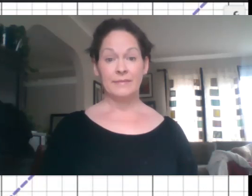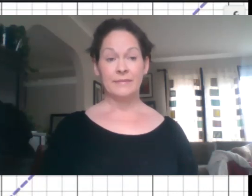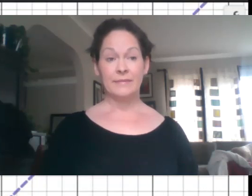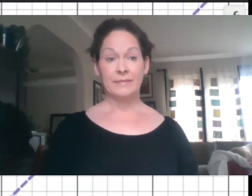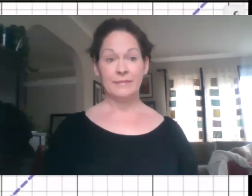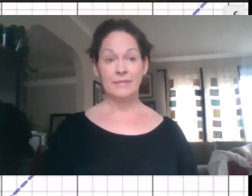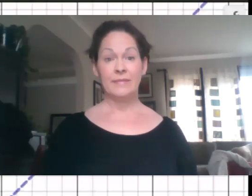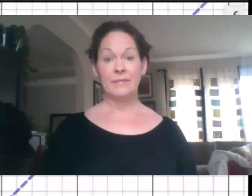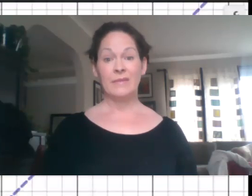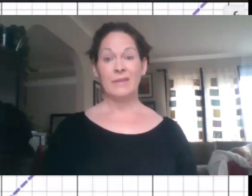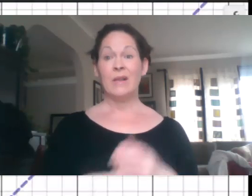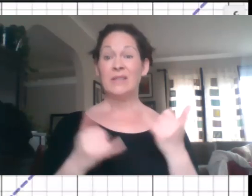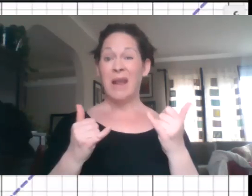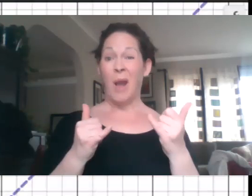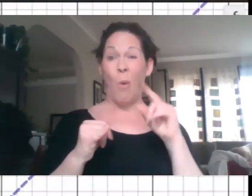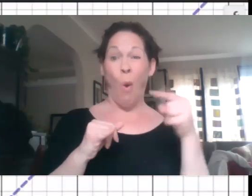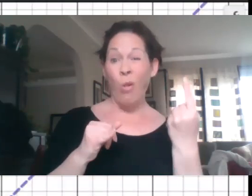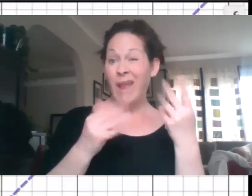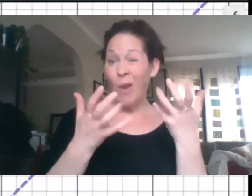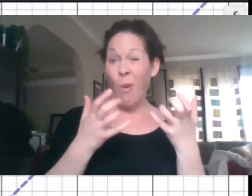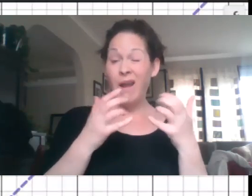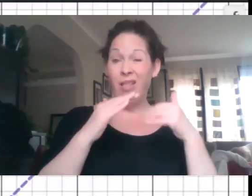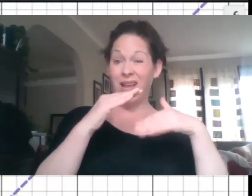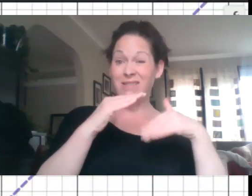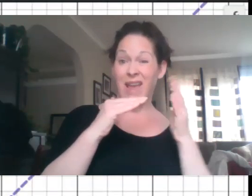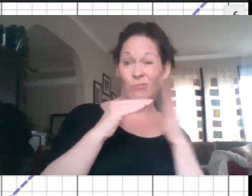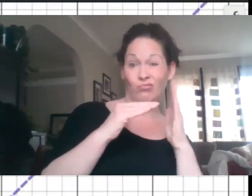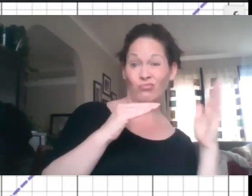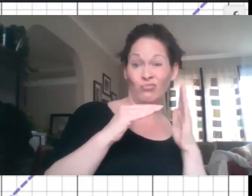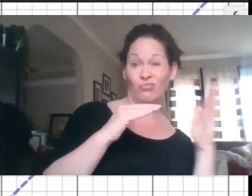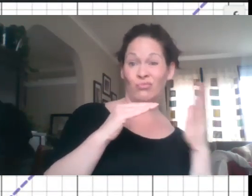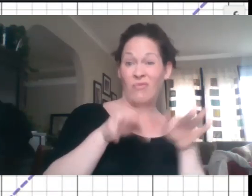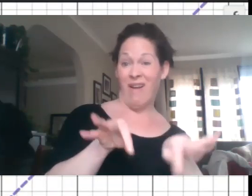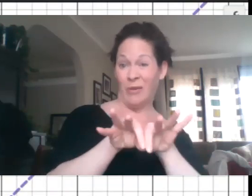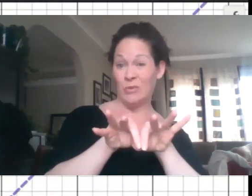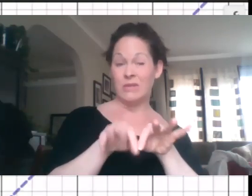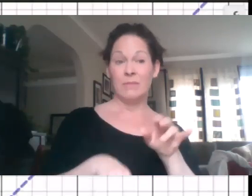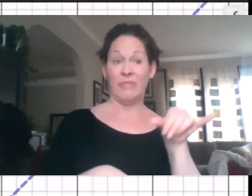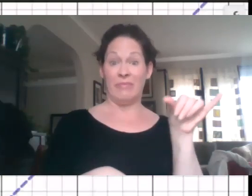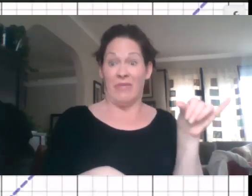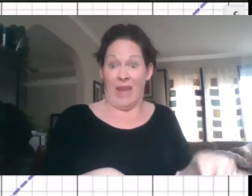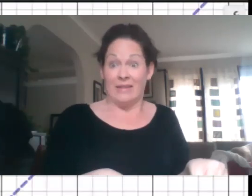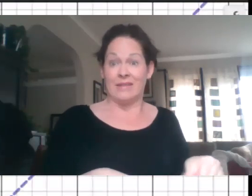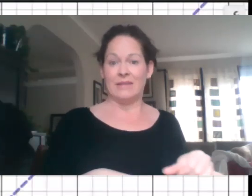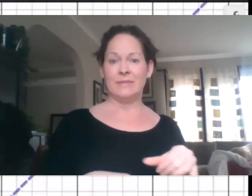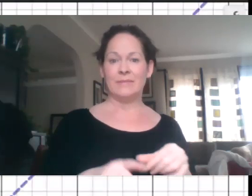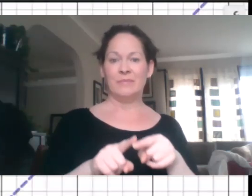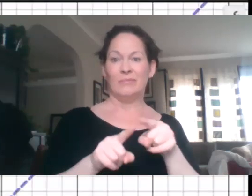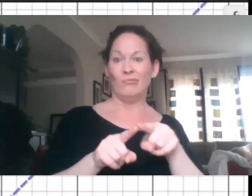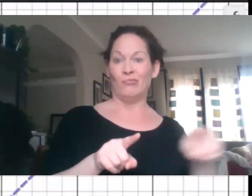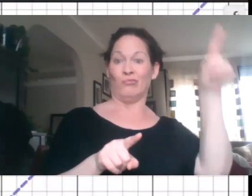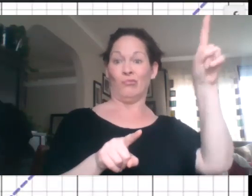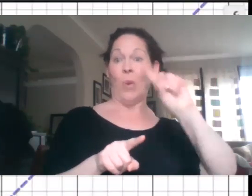the less than negative 2 values of it. Right? So there's my x plus 2 squared,